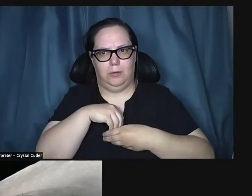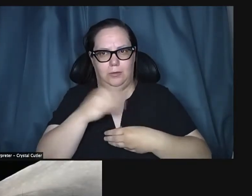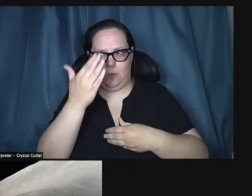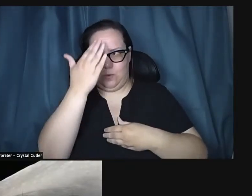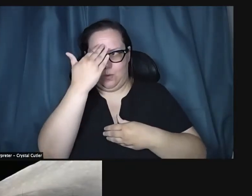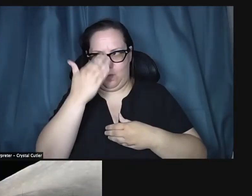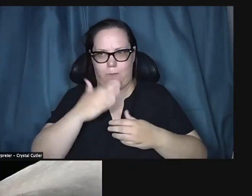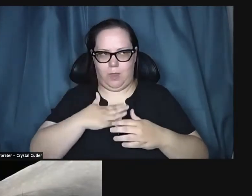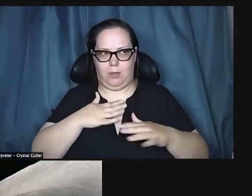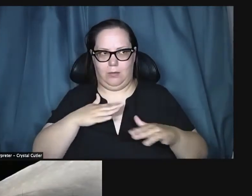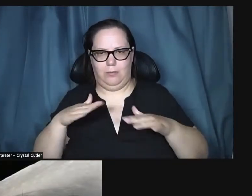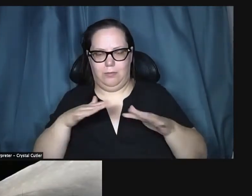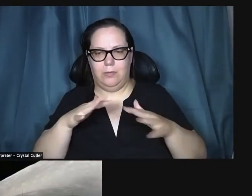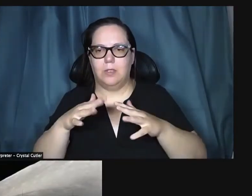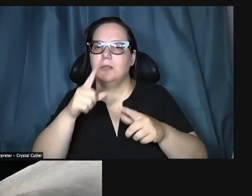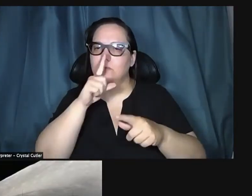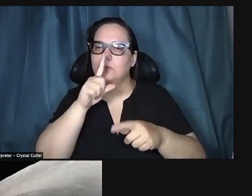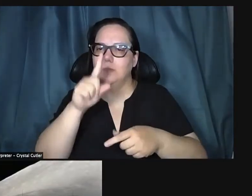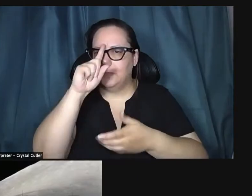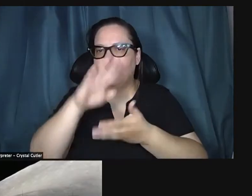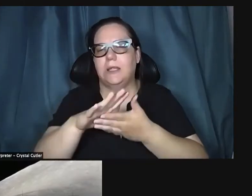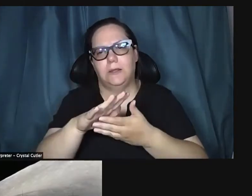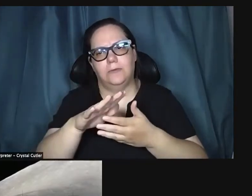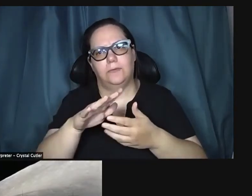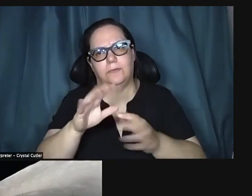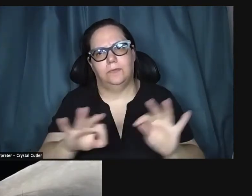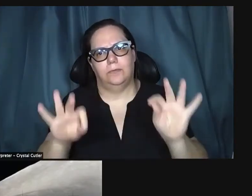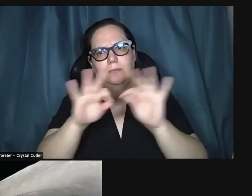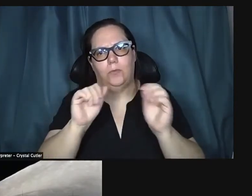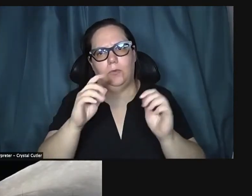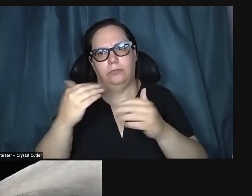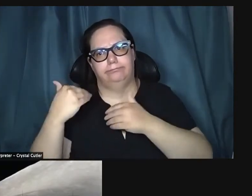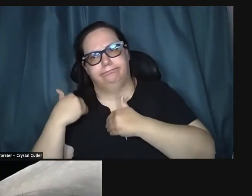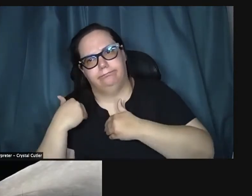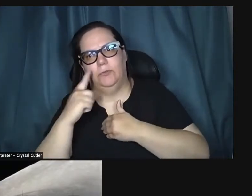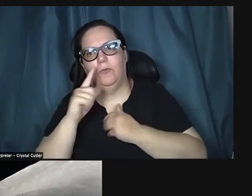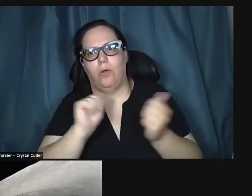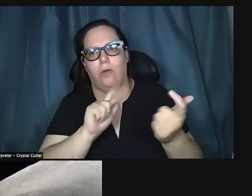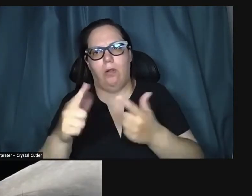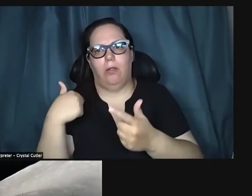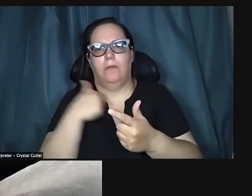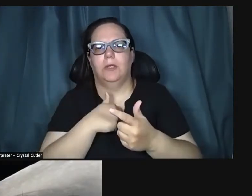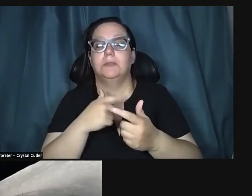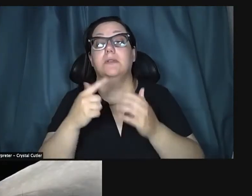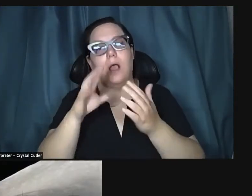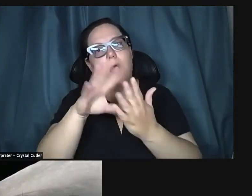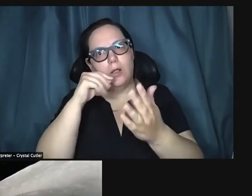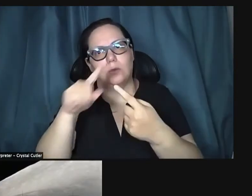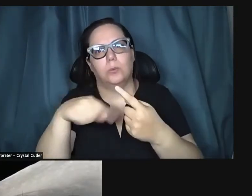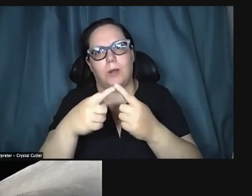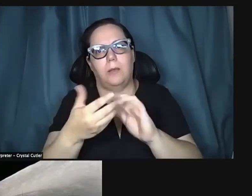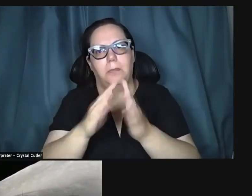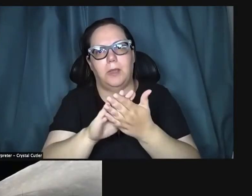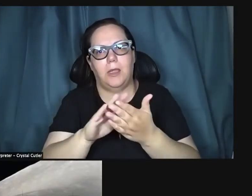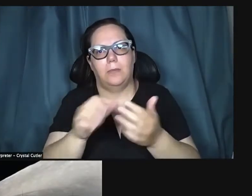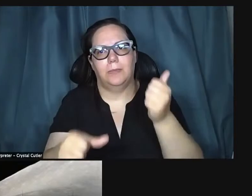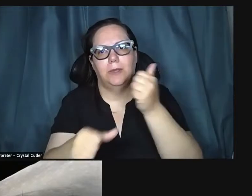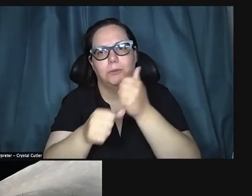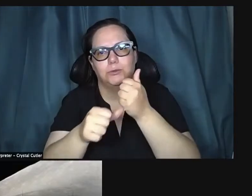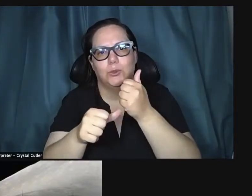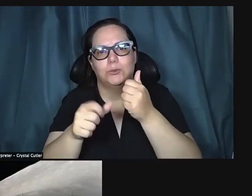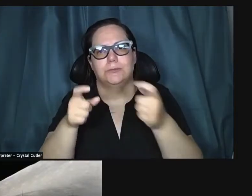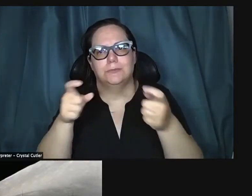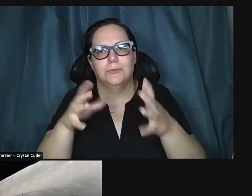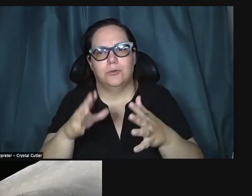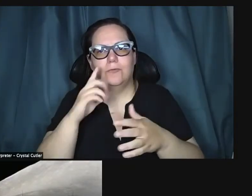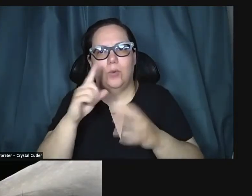incumbent upon those of us, and I learned this when I became Associate Administrator for Education, and I didn't always, I know that I